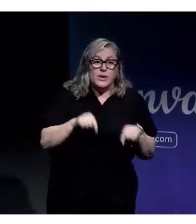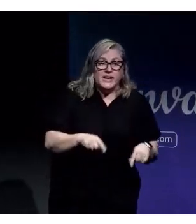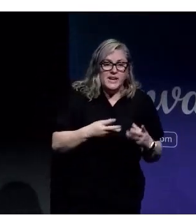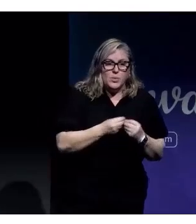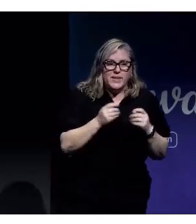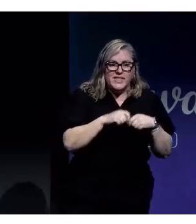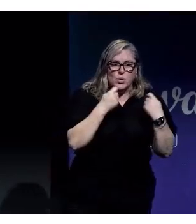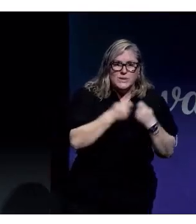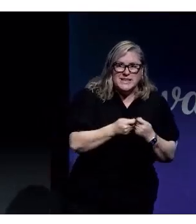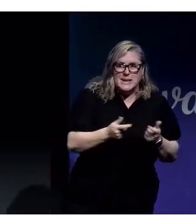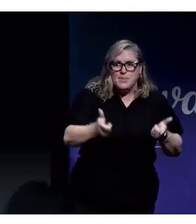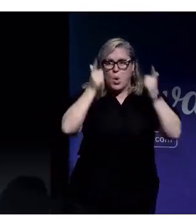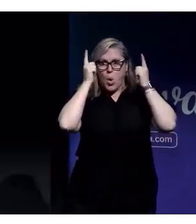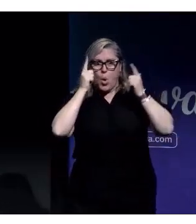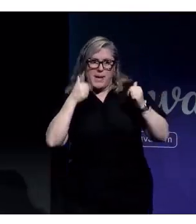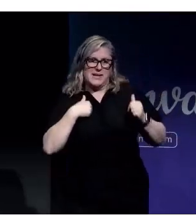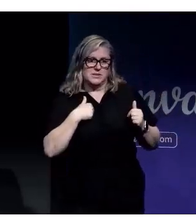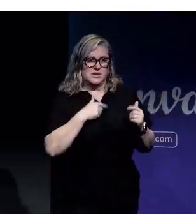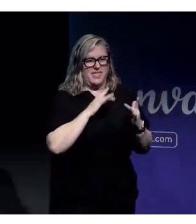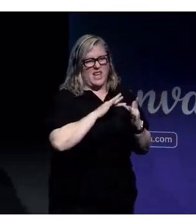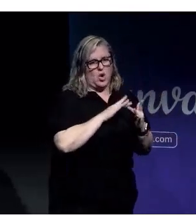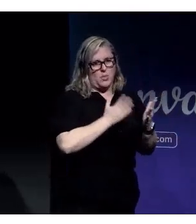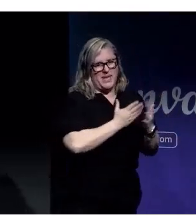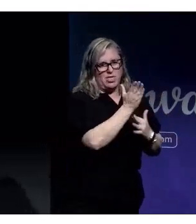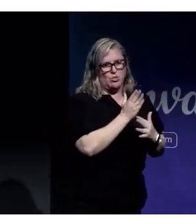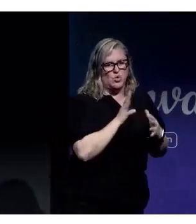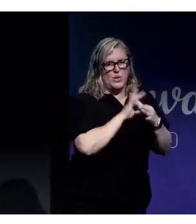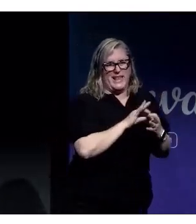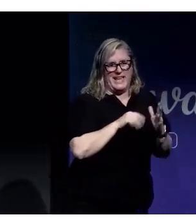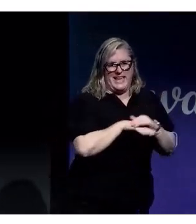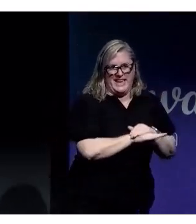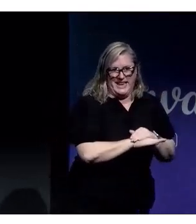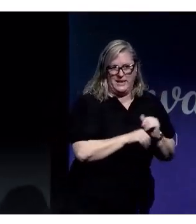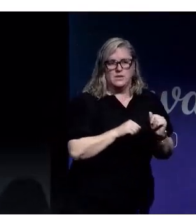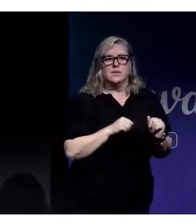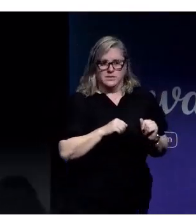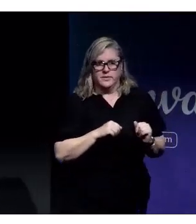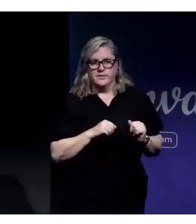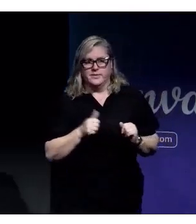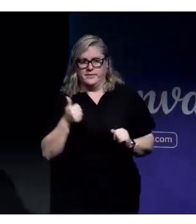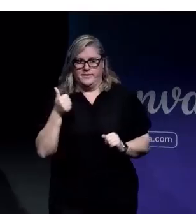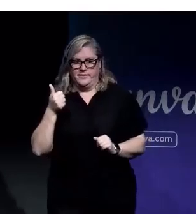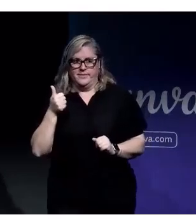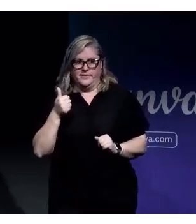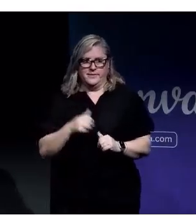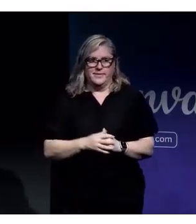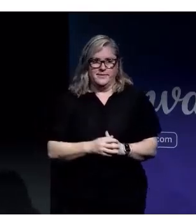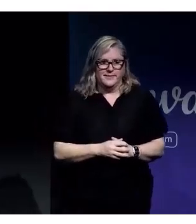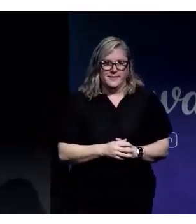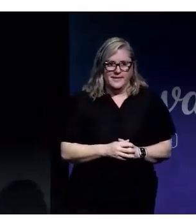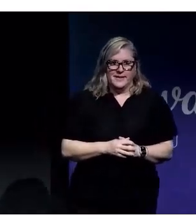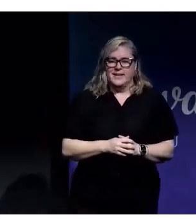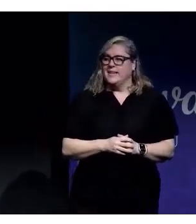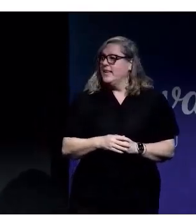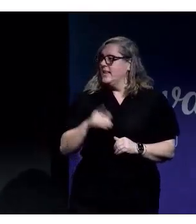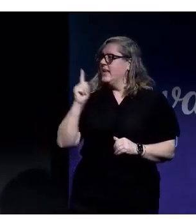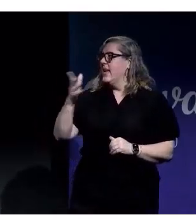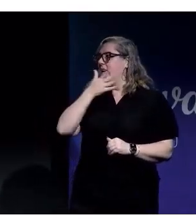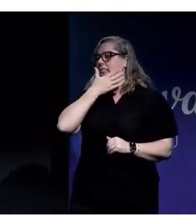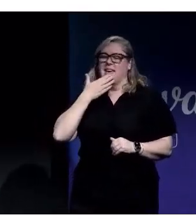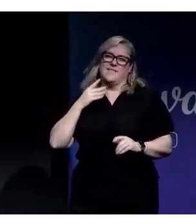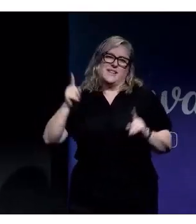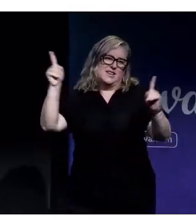boss, hit me up on LinkedIn and we can go a bit low key. But it's been lovely, you've